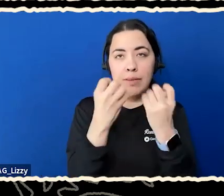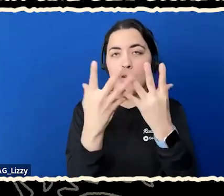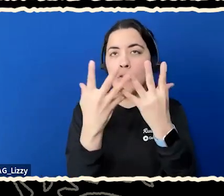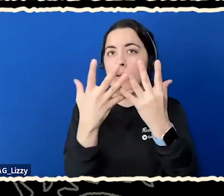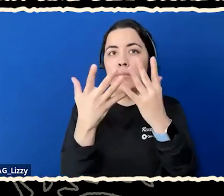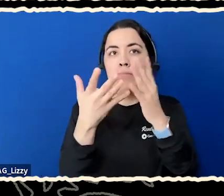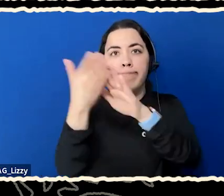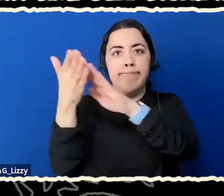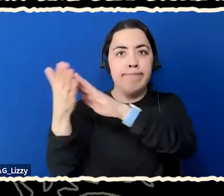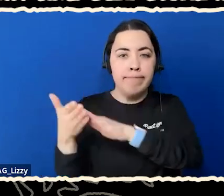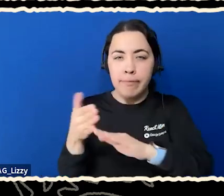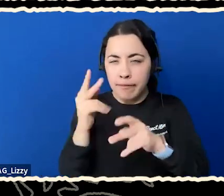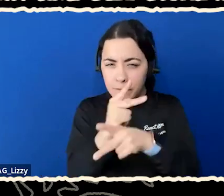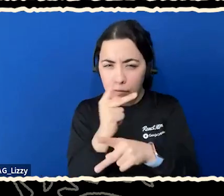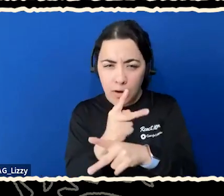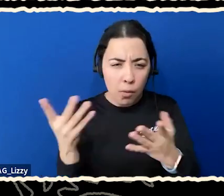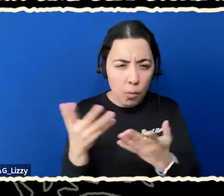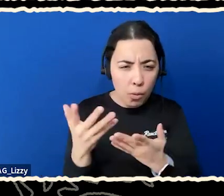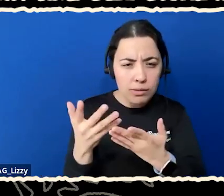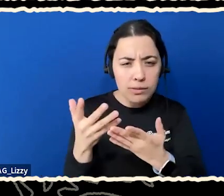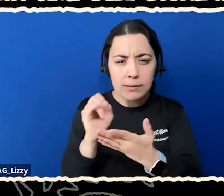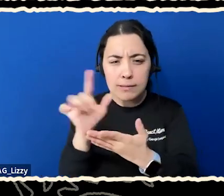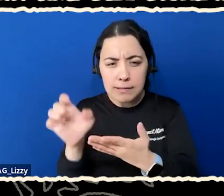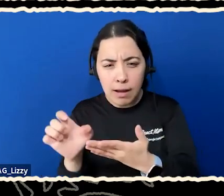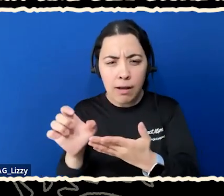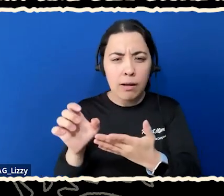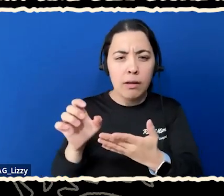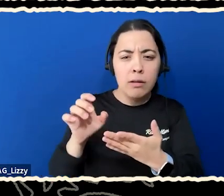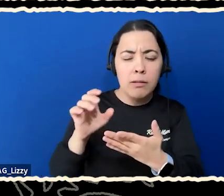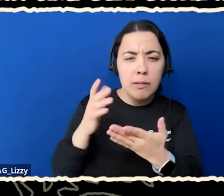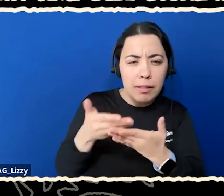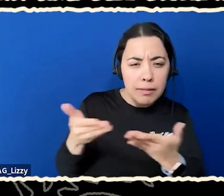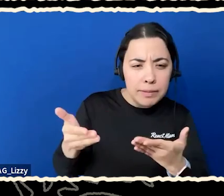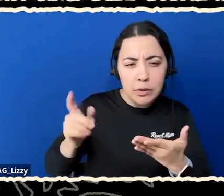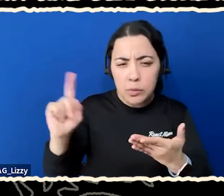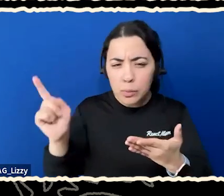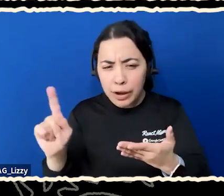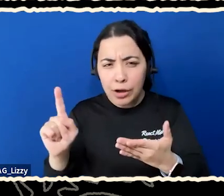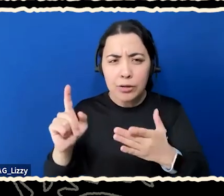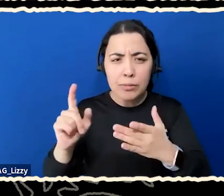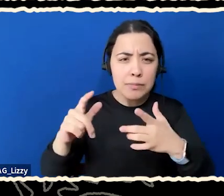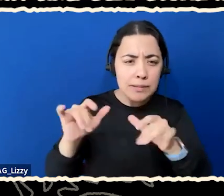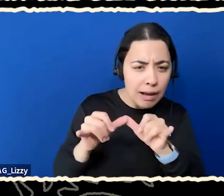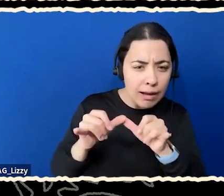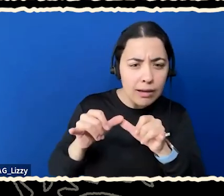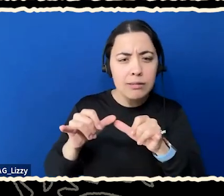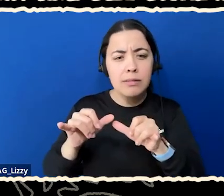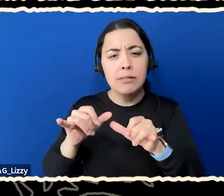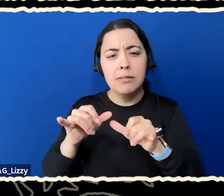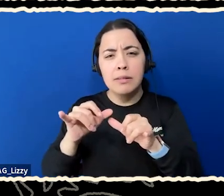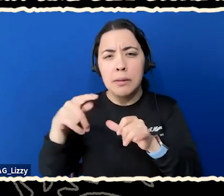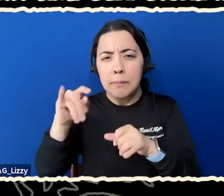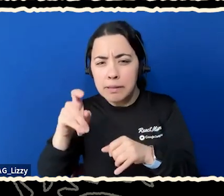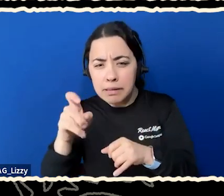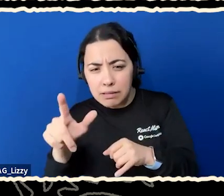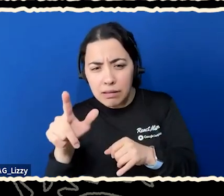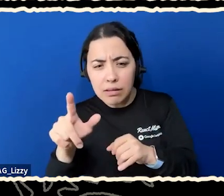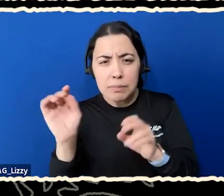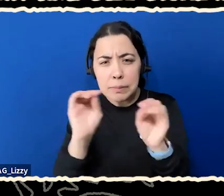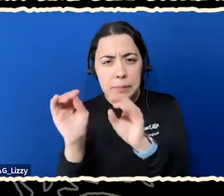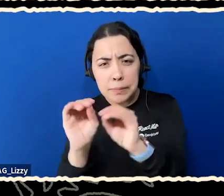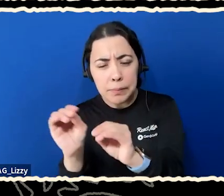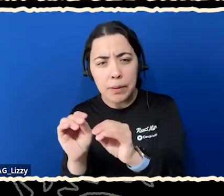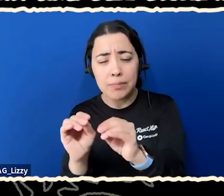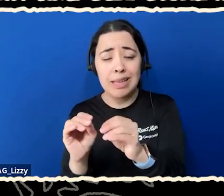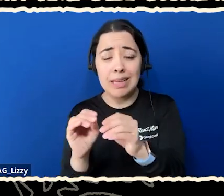the elements are and how big they are, paint the actual pixels, and so on. It's basically a waterfall.